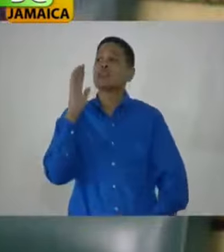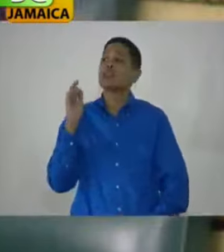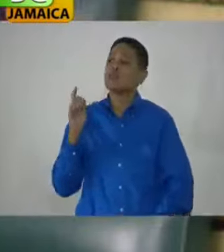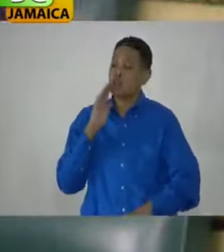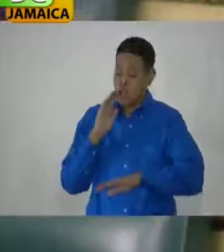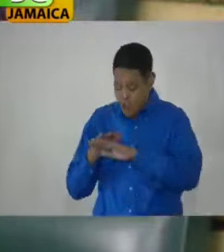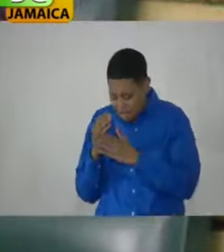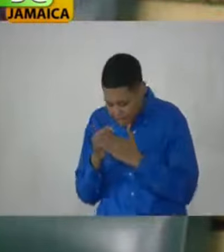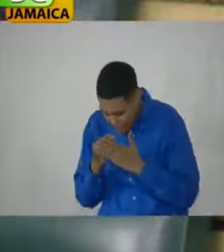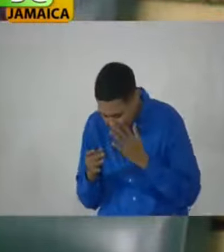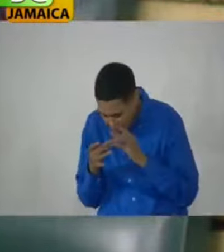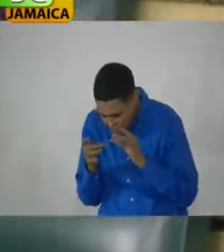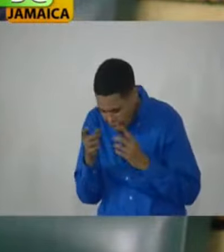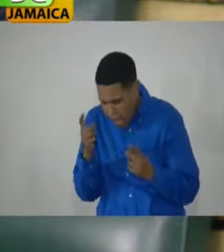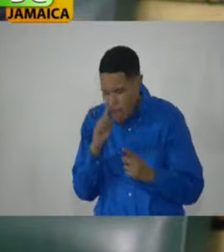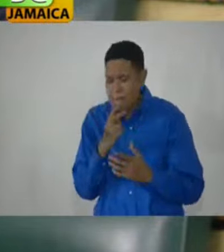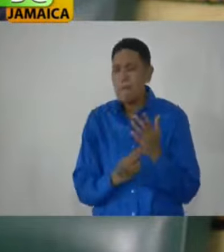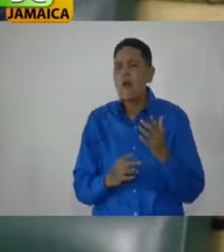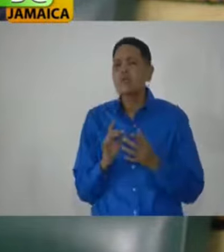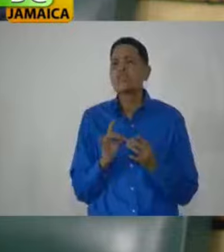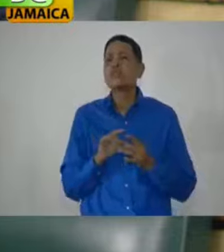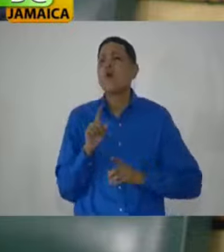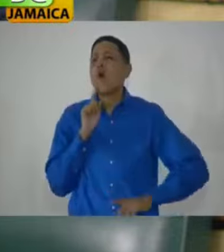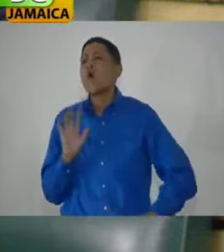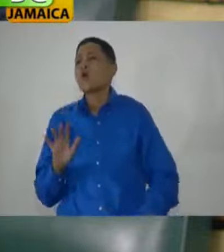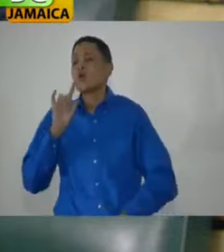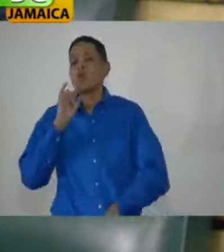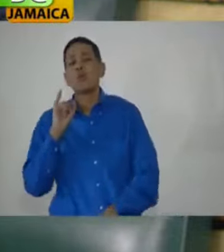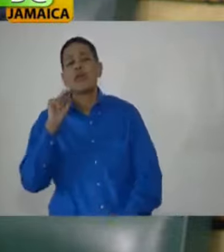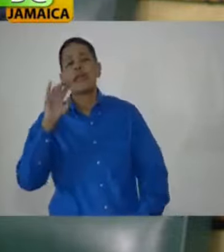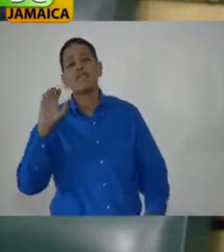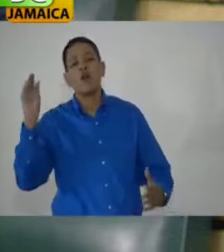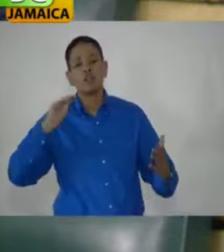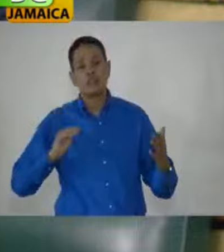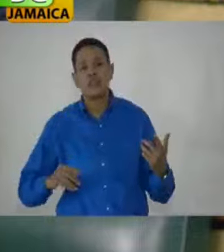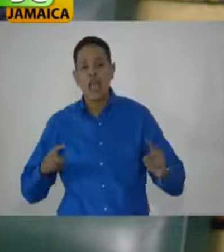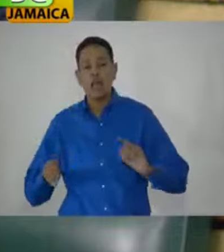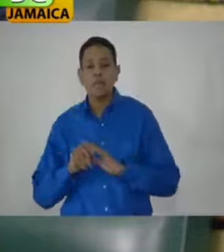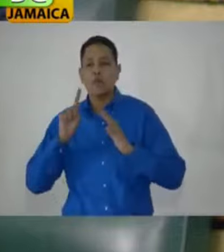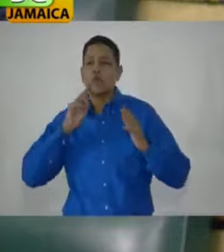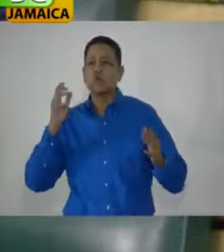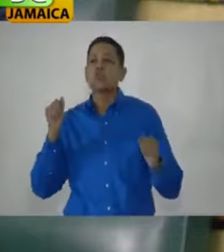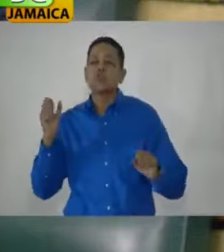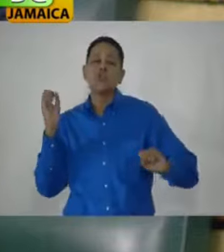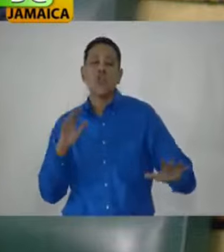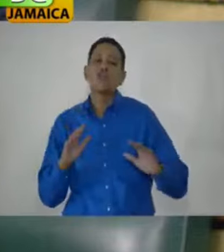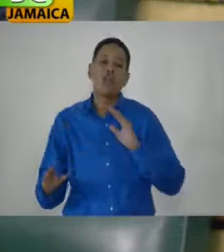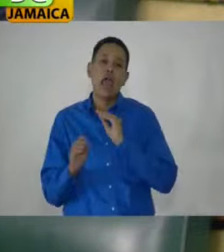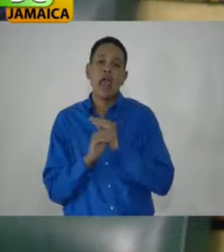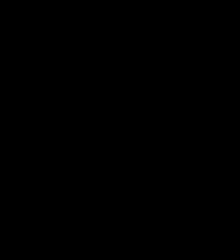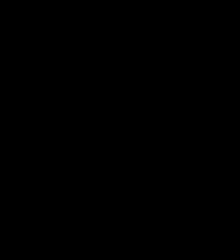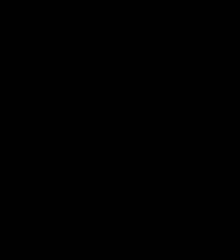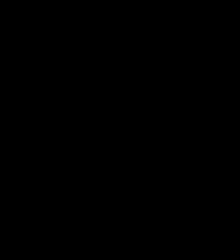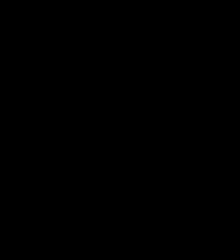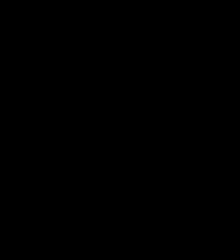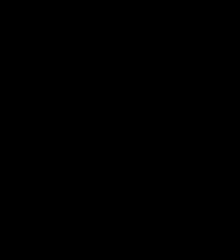finance both spoke to e-invoicing to generate additional